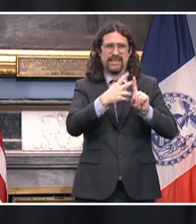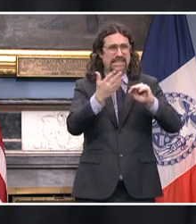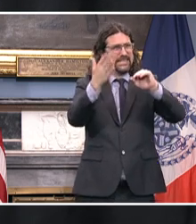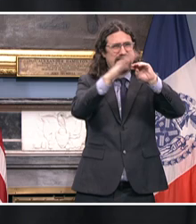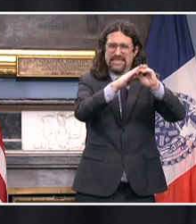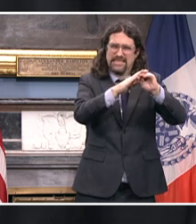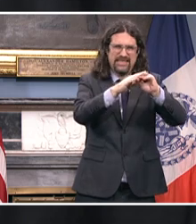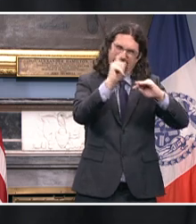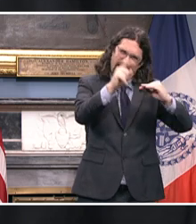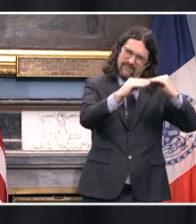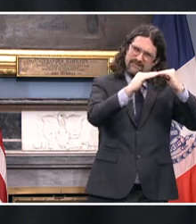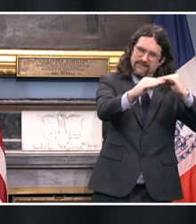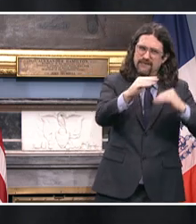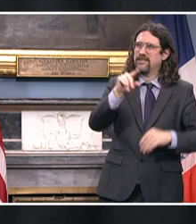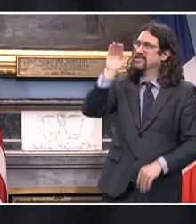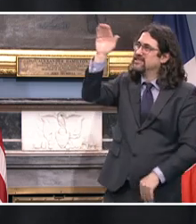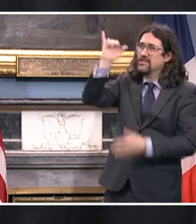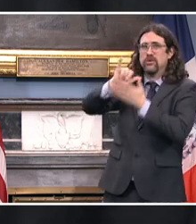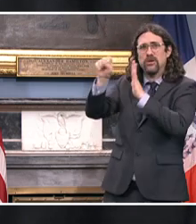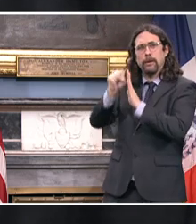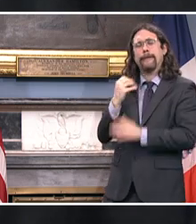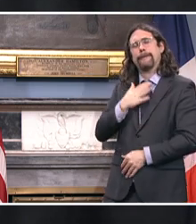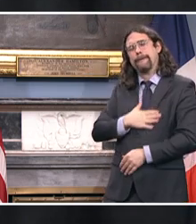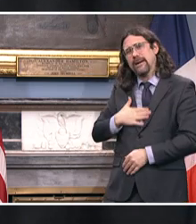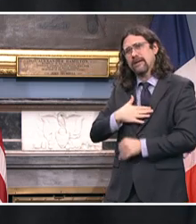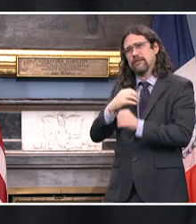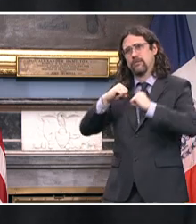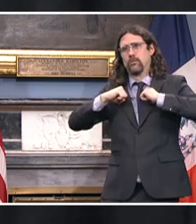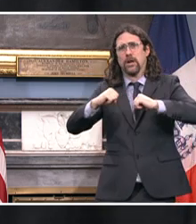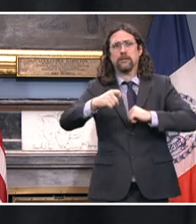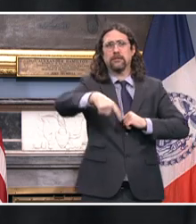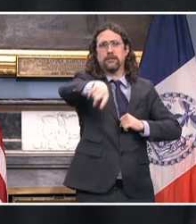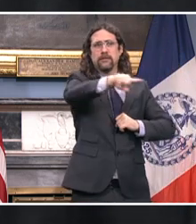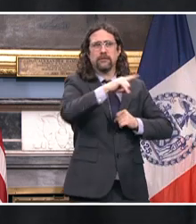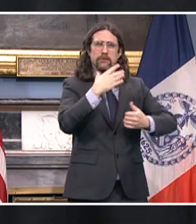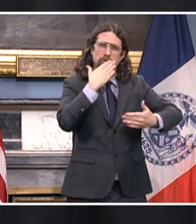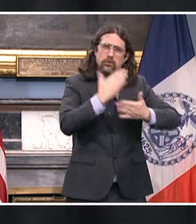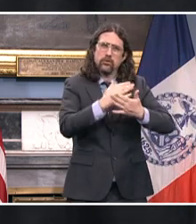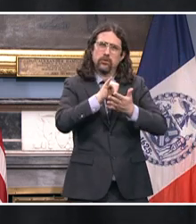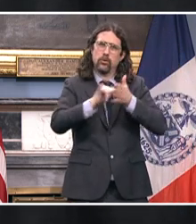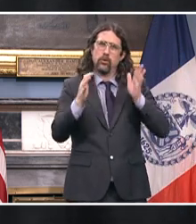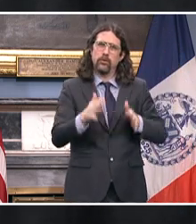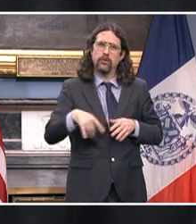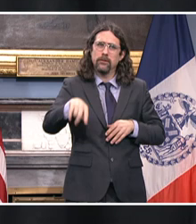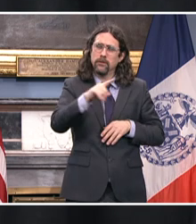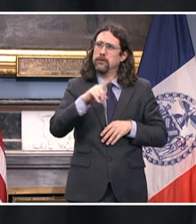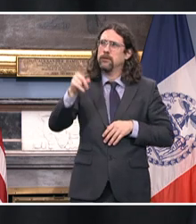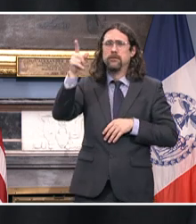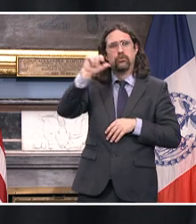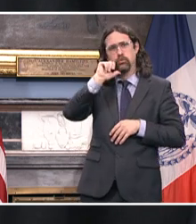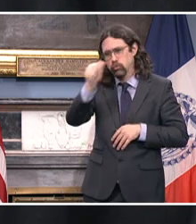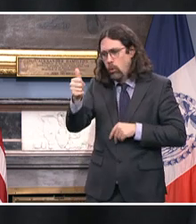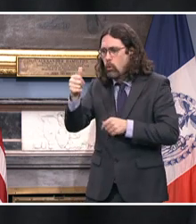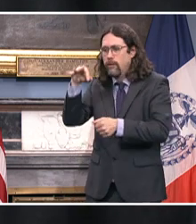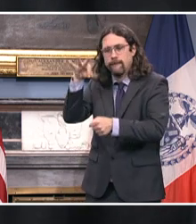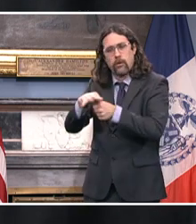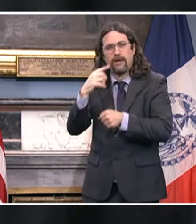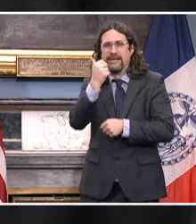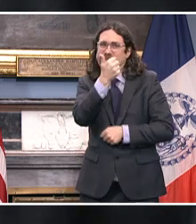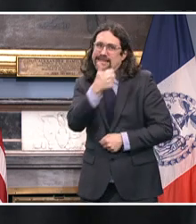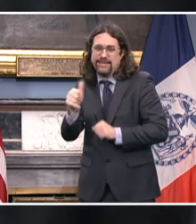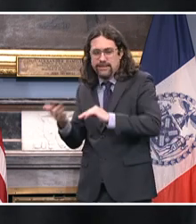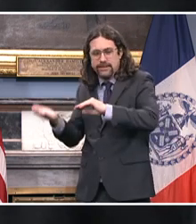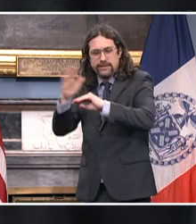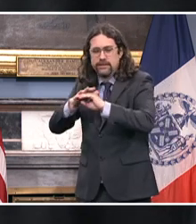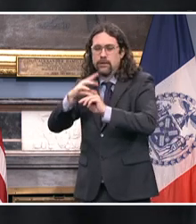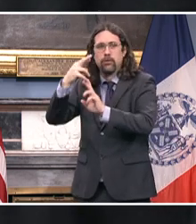rent guidelines board act quickly. To say the least, if you look at the facts, and I do give the board credit, they've always looked